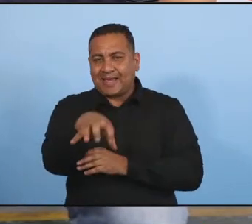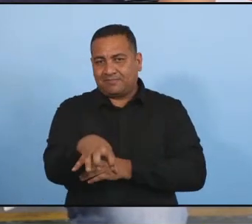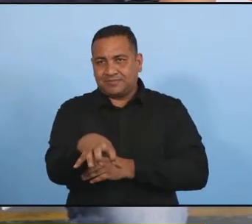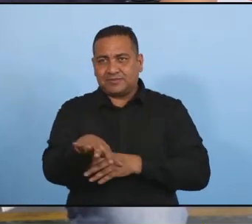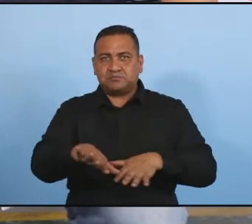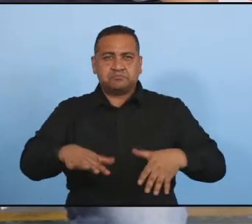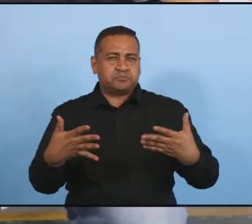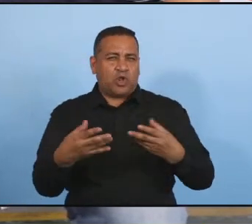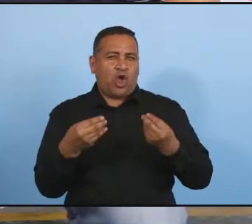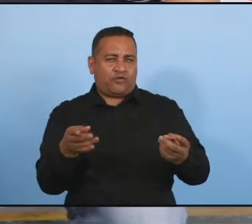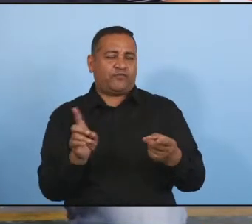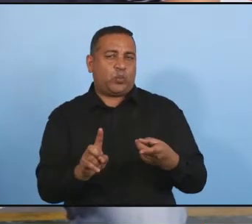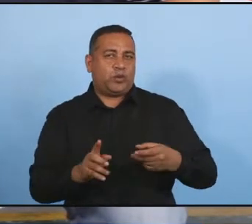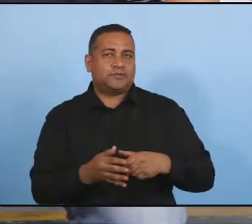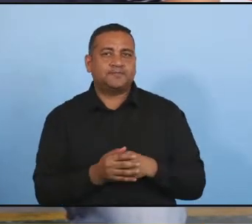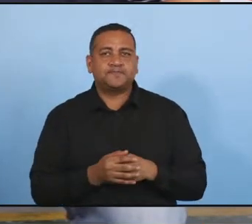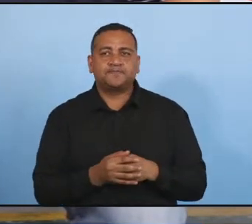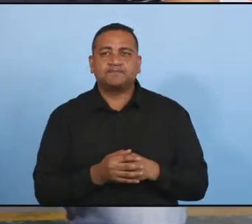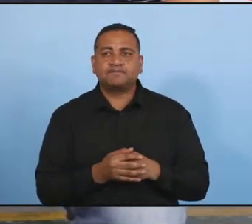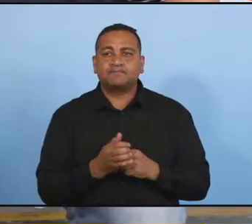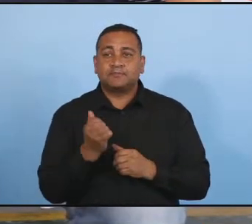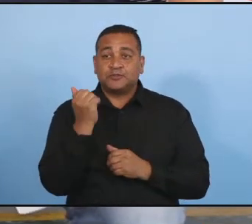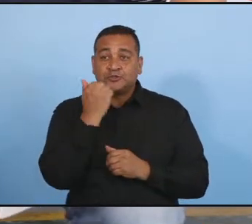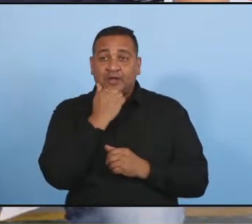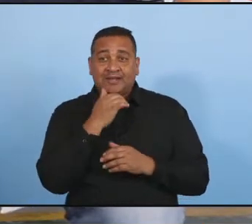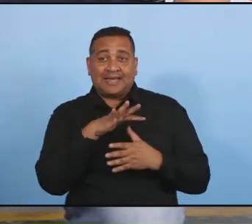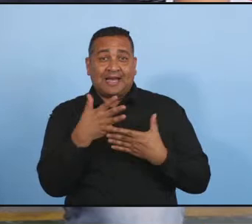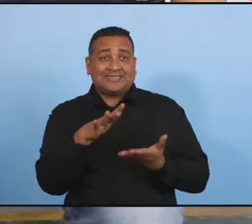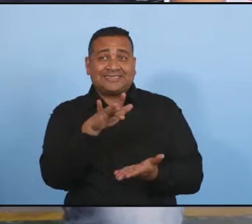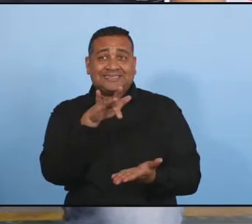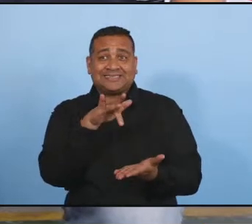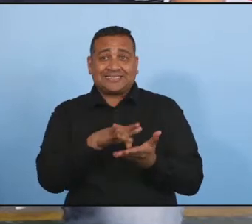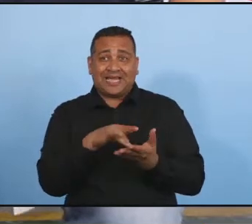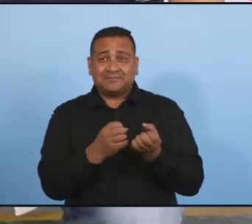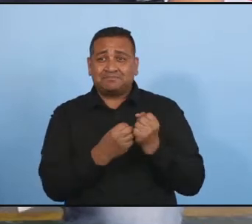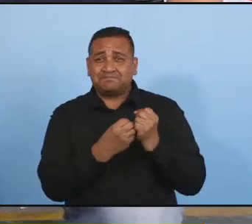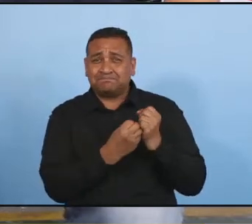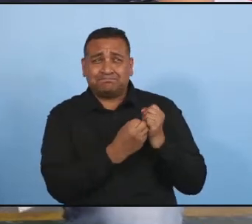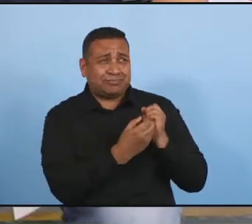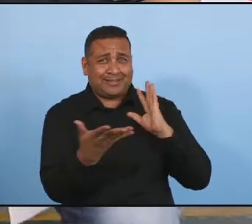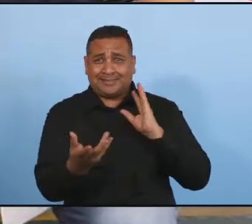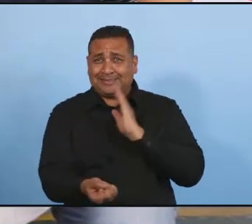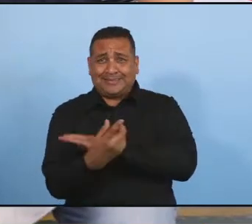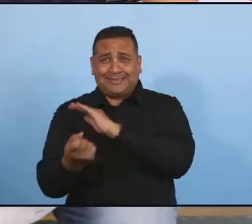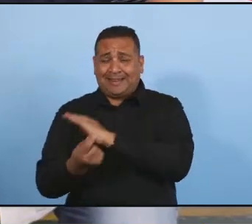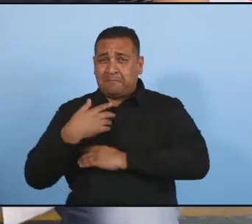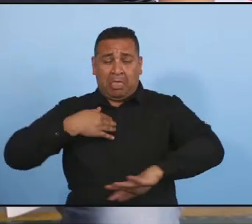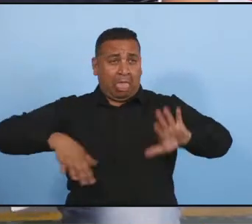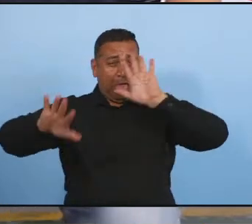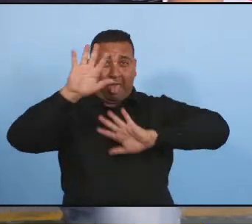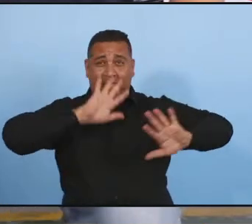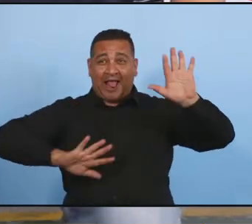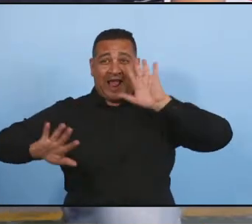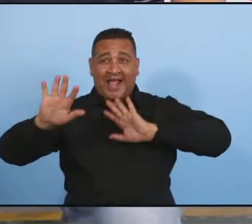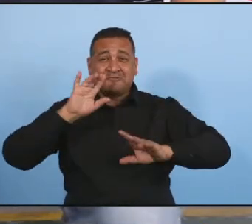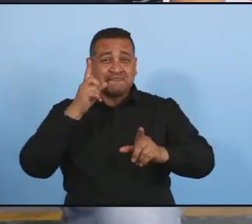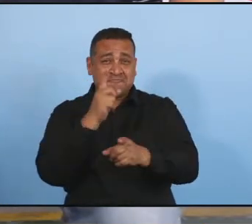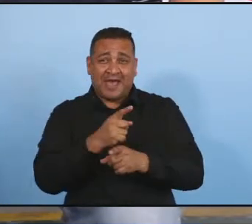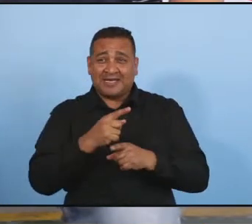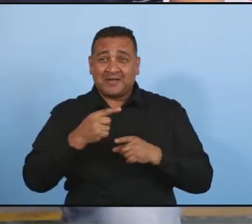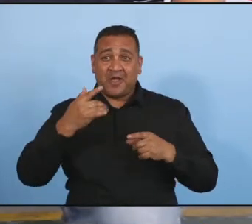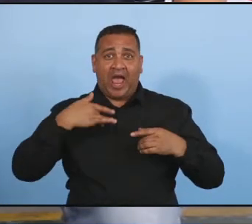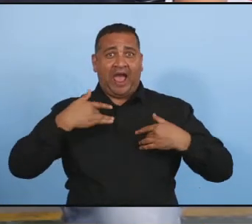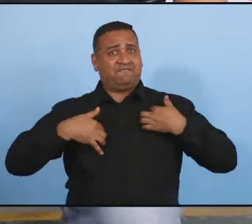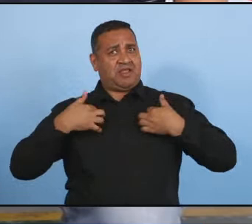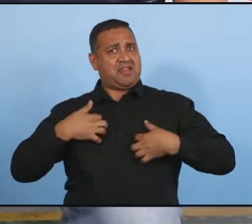Yeah, sorry, Dougal. It's on site, there's such a lot of things happening. I get quickly distracted. That's right, Dougal. I was quite excited because of the